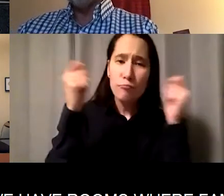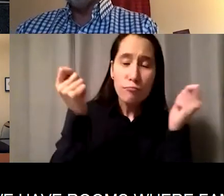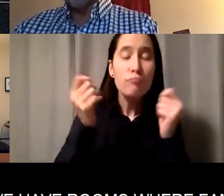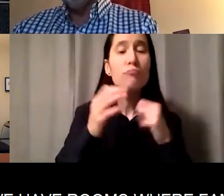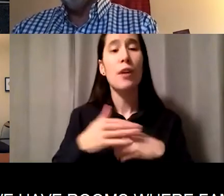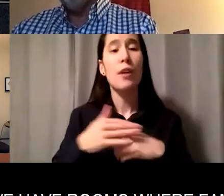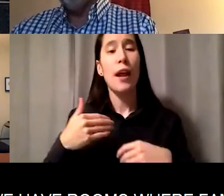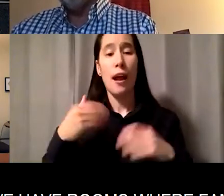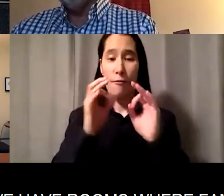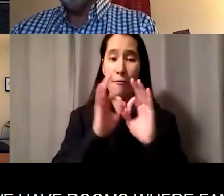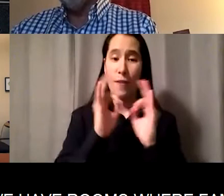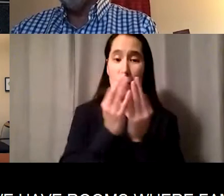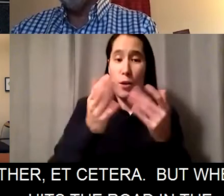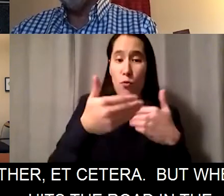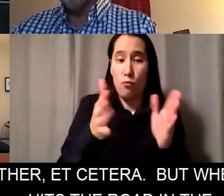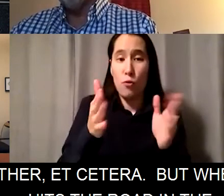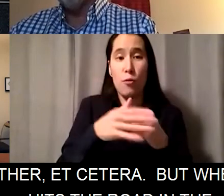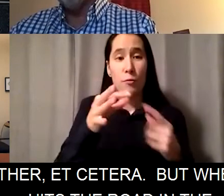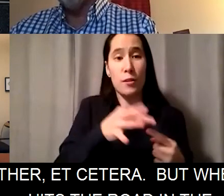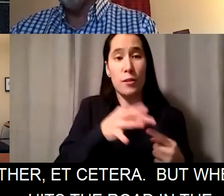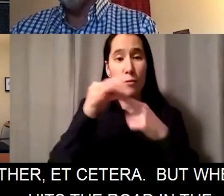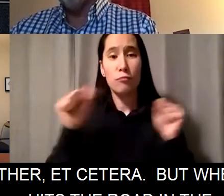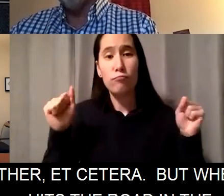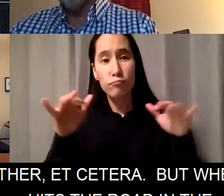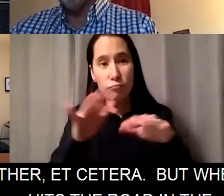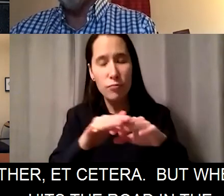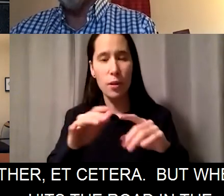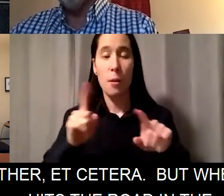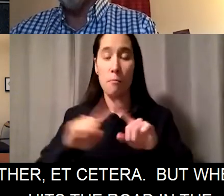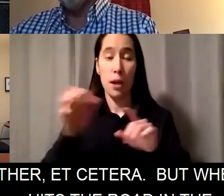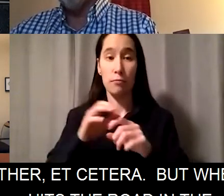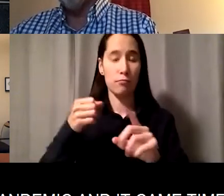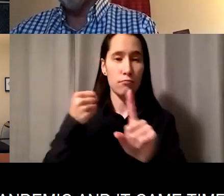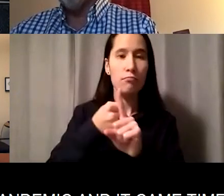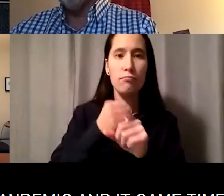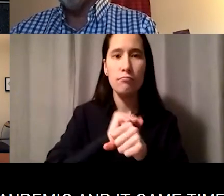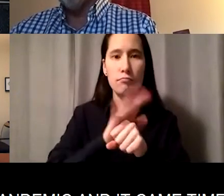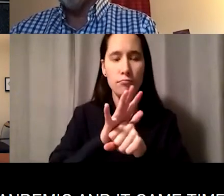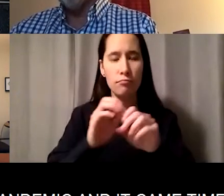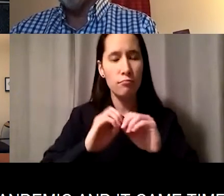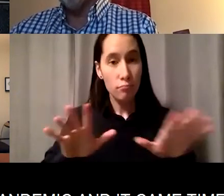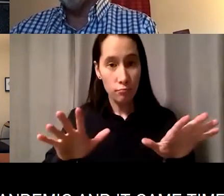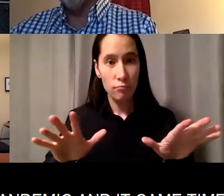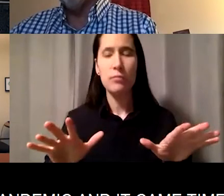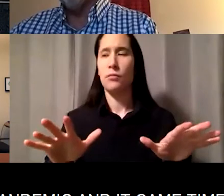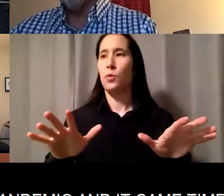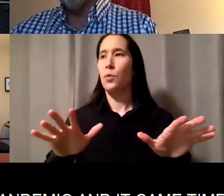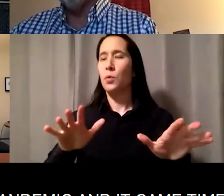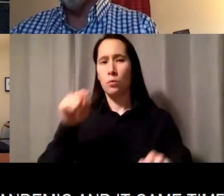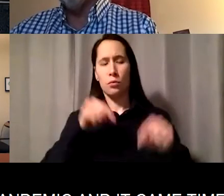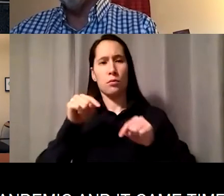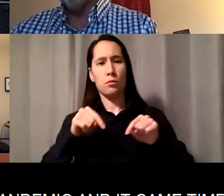can have dinner together, et cetera, et cetera. But when the rubber hit the road in the pandemic and it came time to recognizing